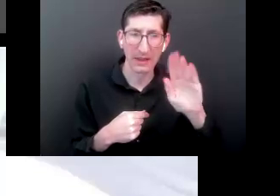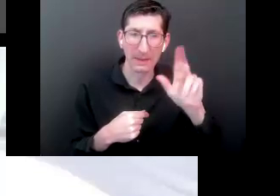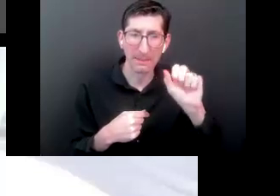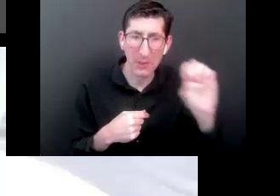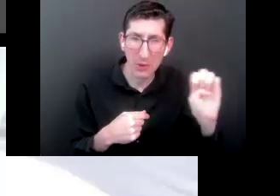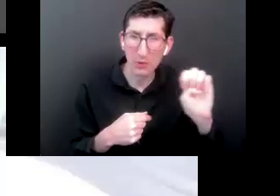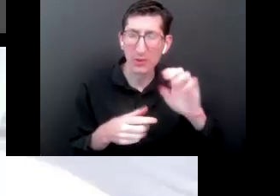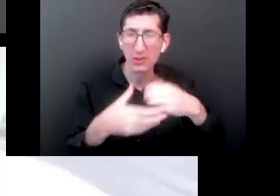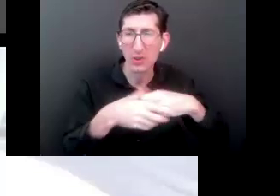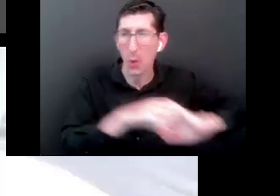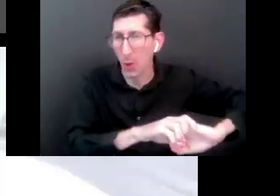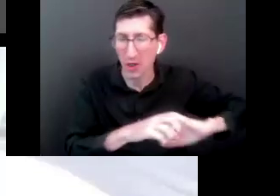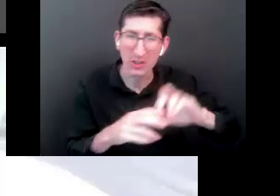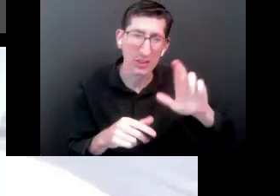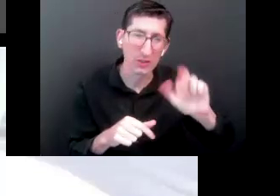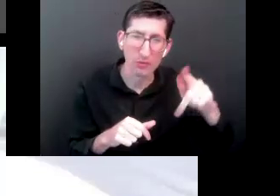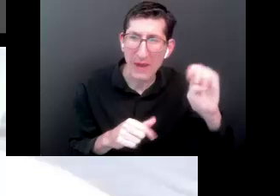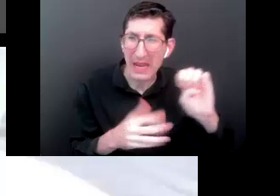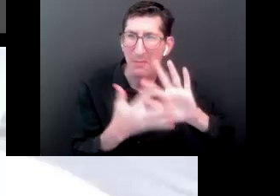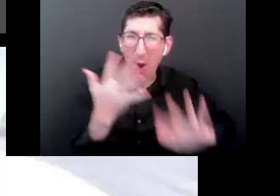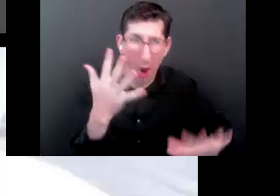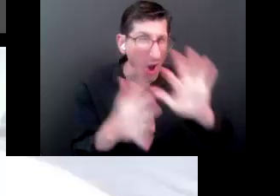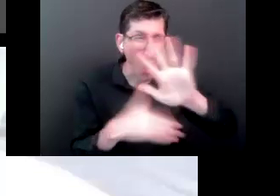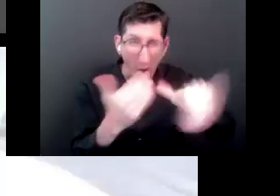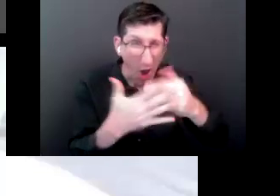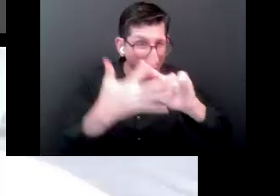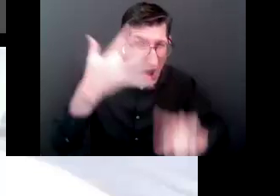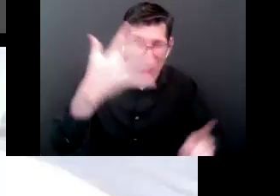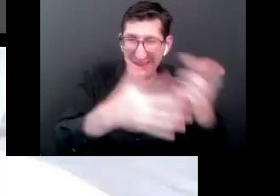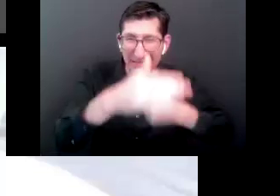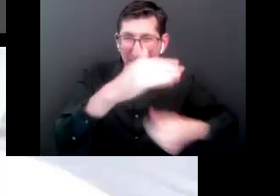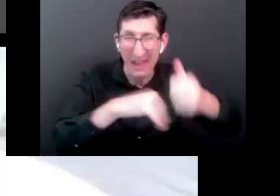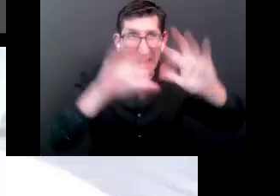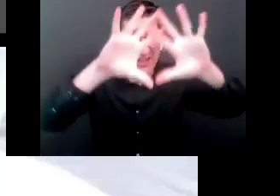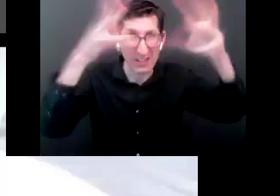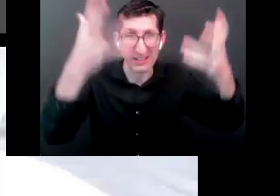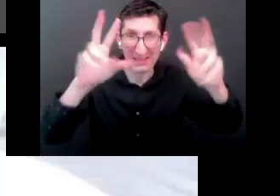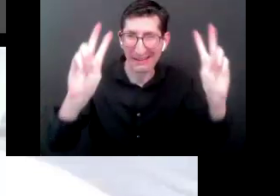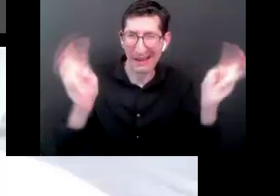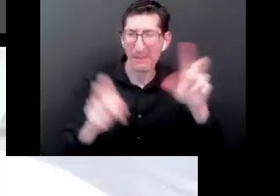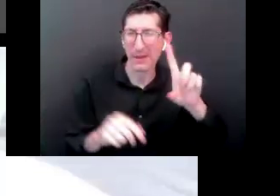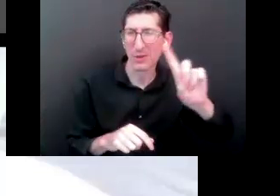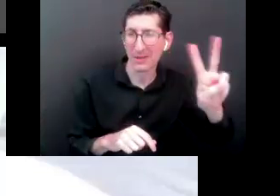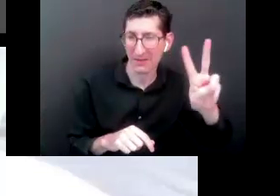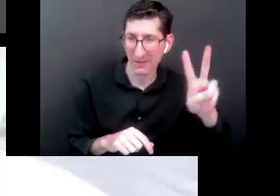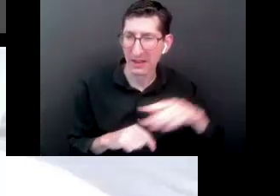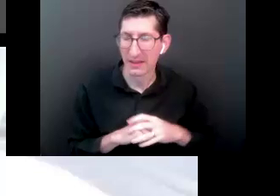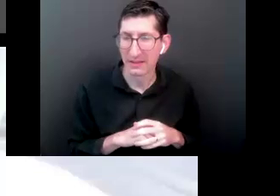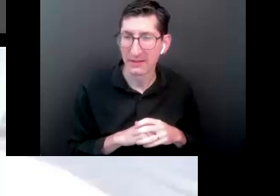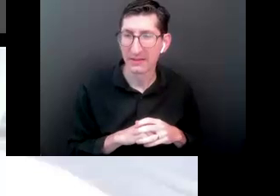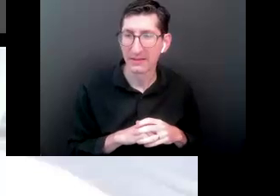these things fall within this large umbrella of domestic violence, right? And there can be more detail in